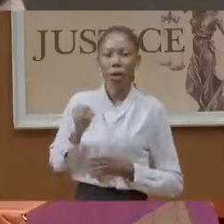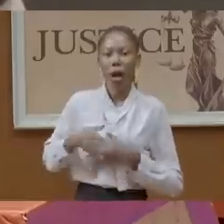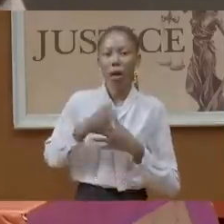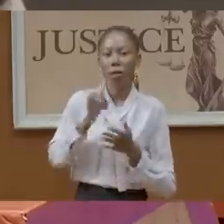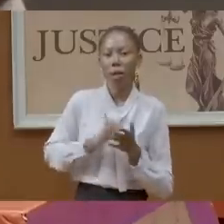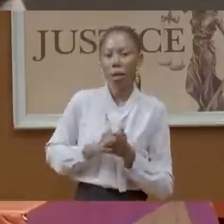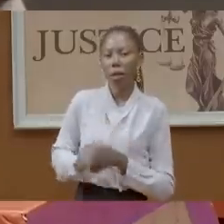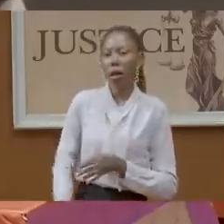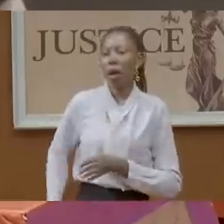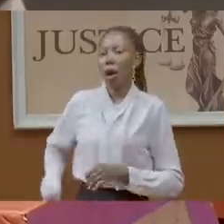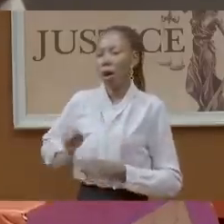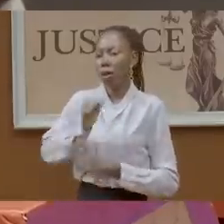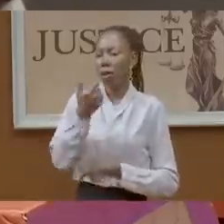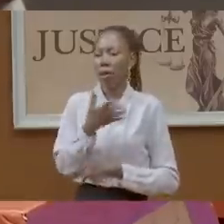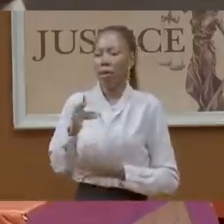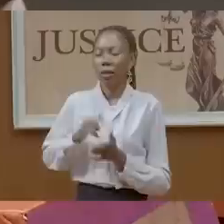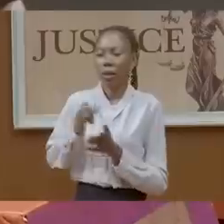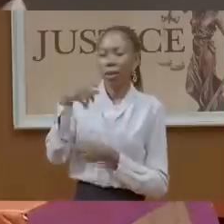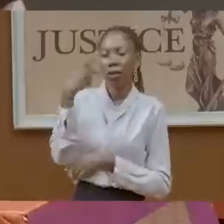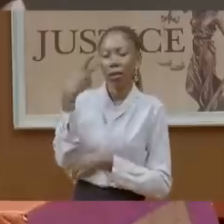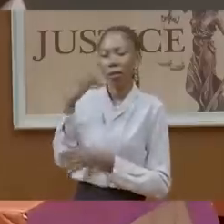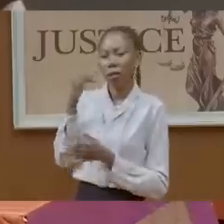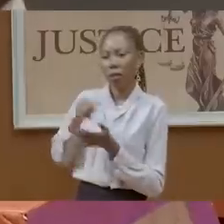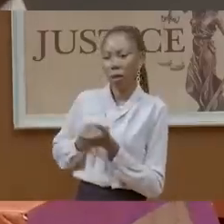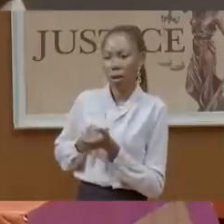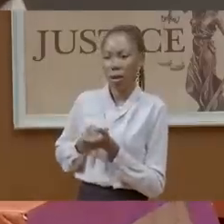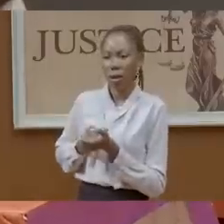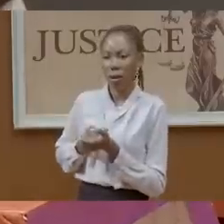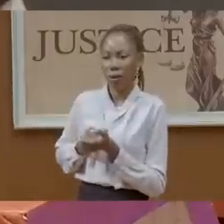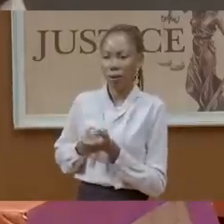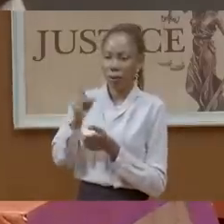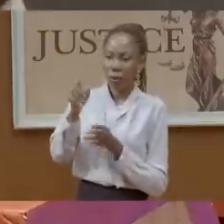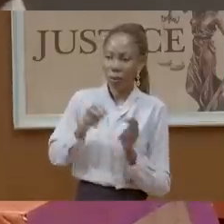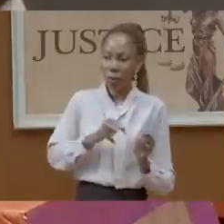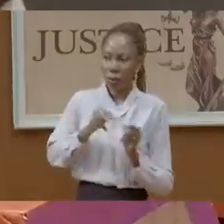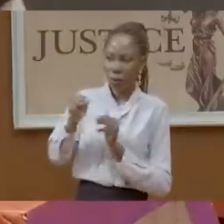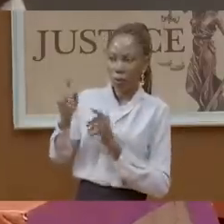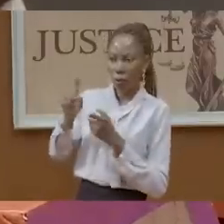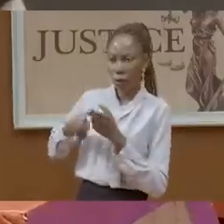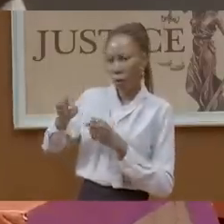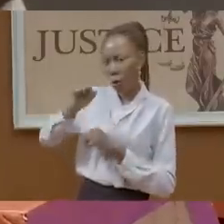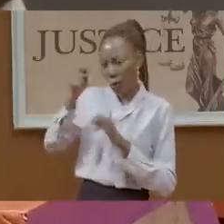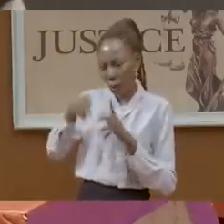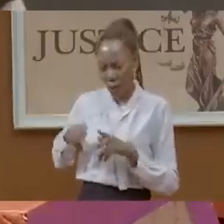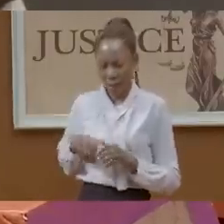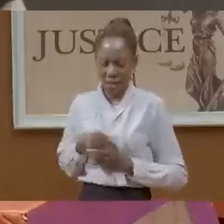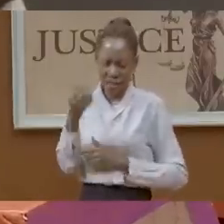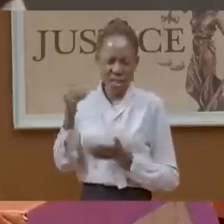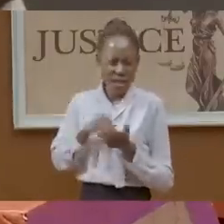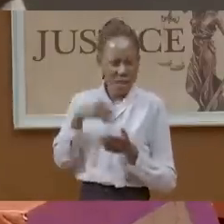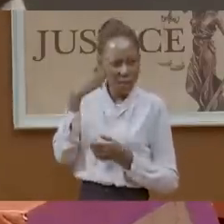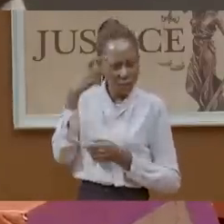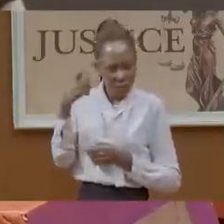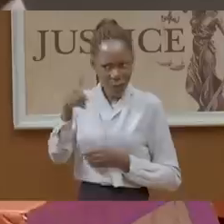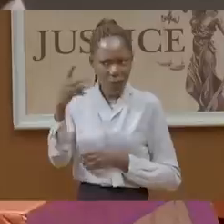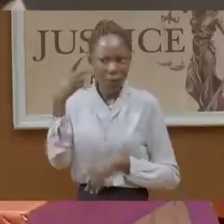then, another thing I discovered, when we left the house, we moved to Ifume's house, Major Ifume. I still had a dream.